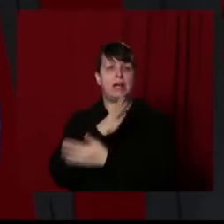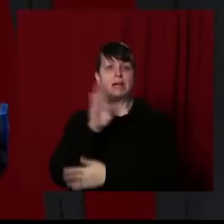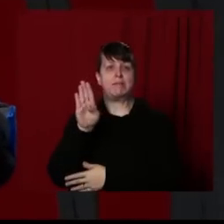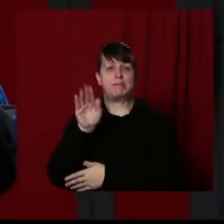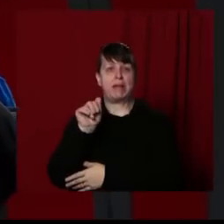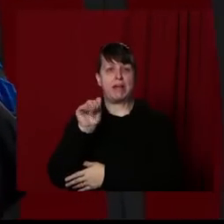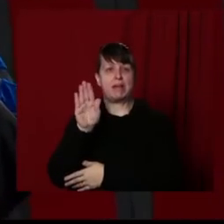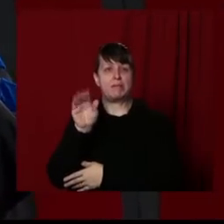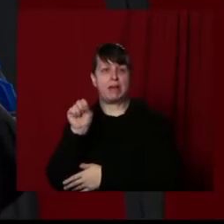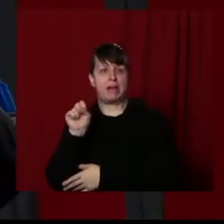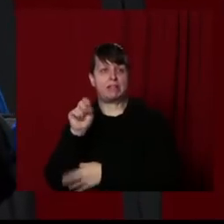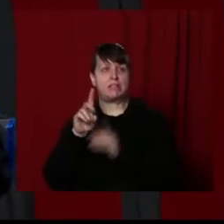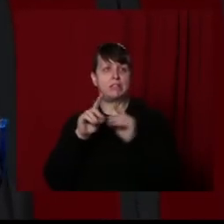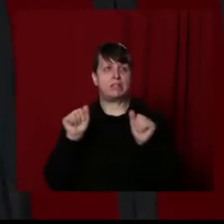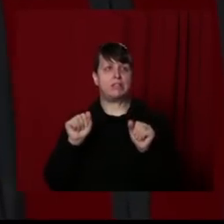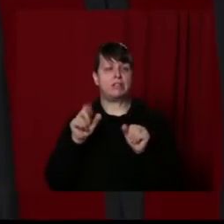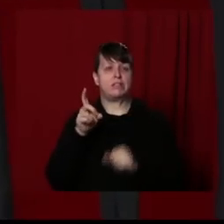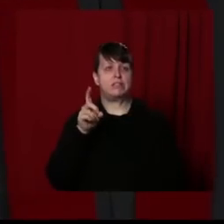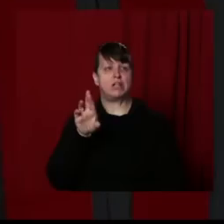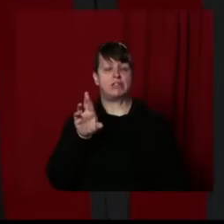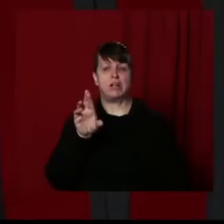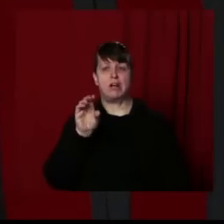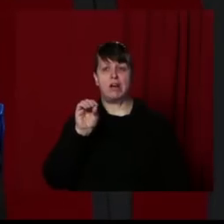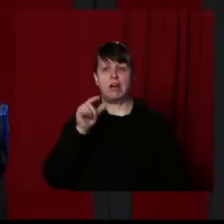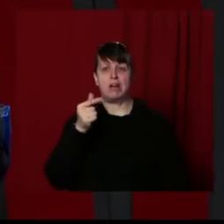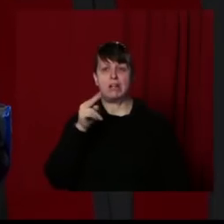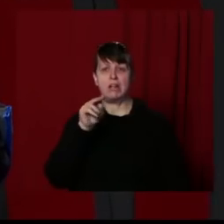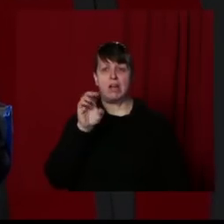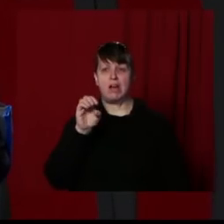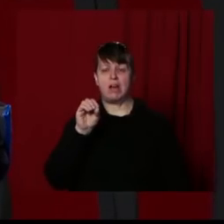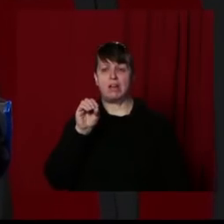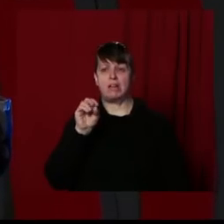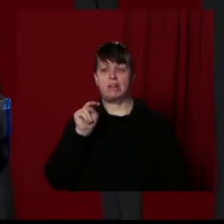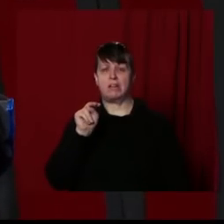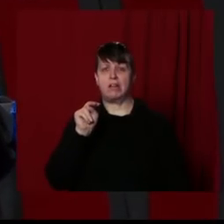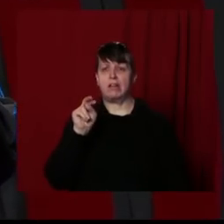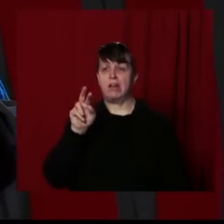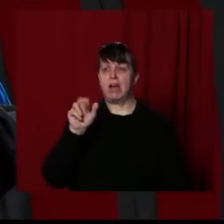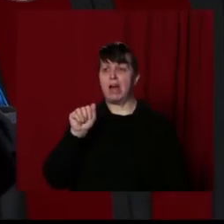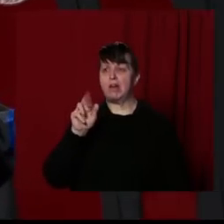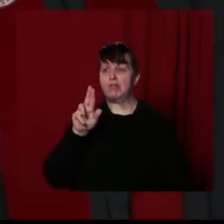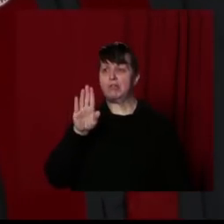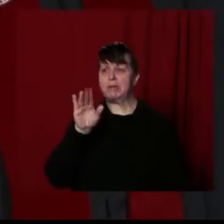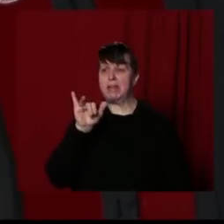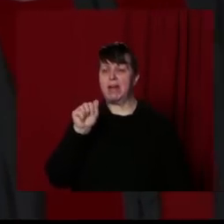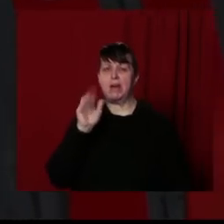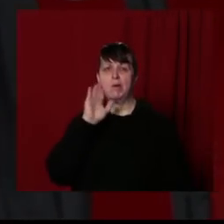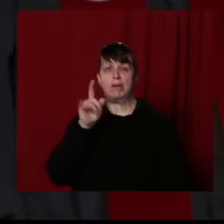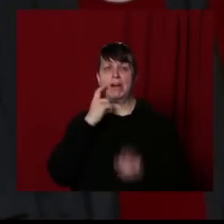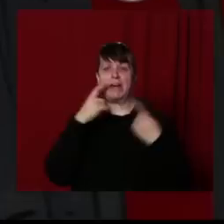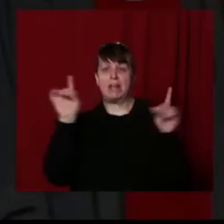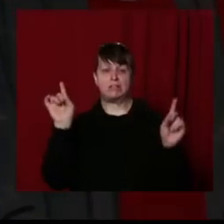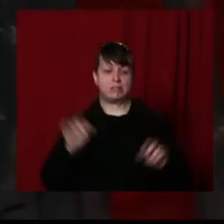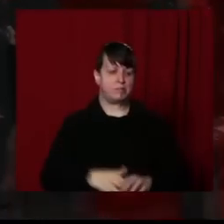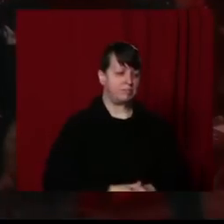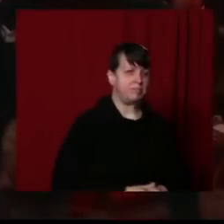Dr. Adnan Arubie will serve as the backup announcer.